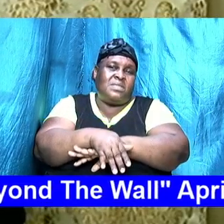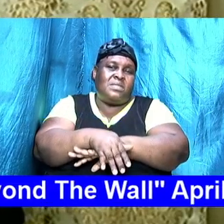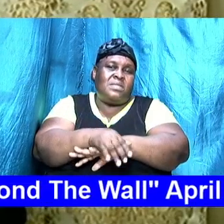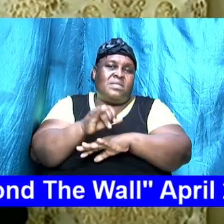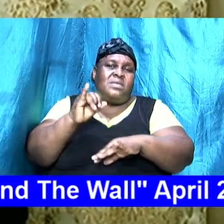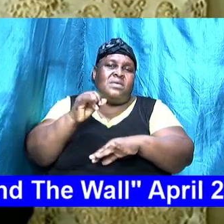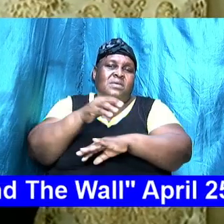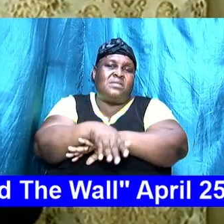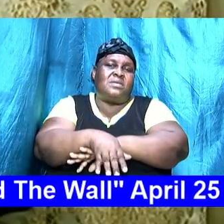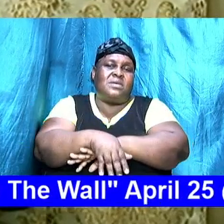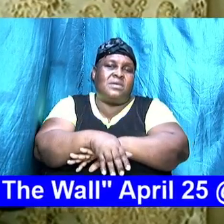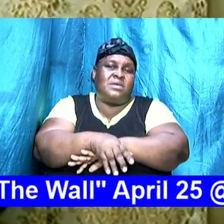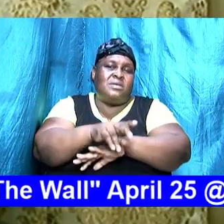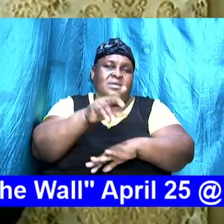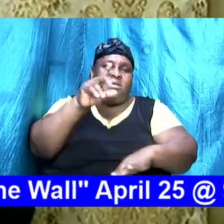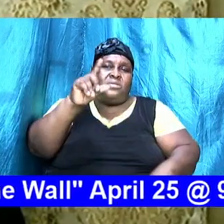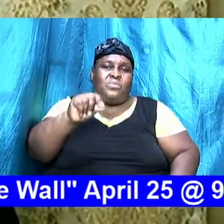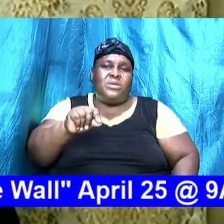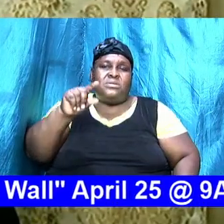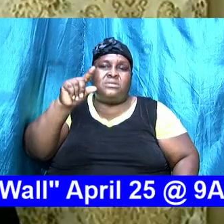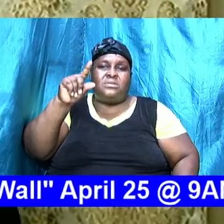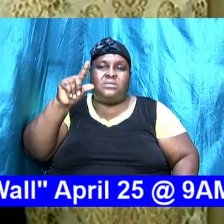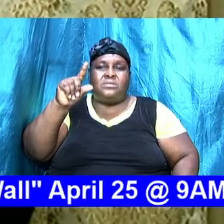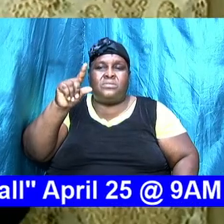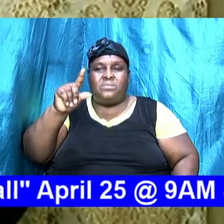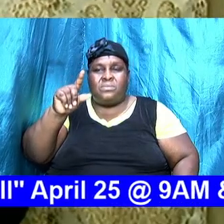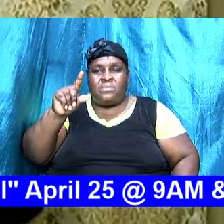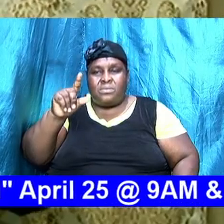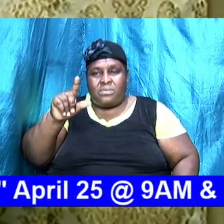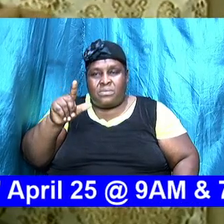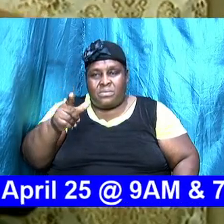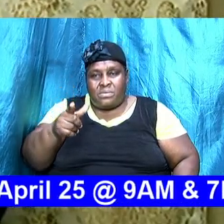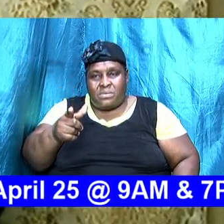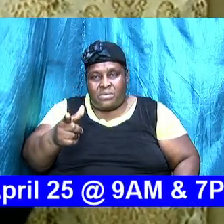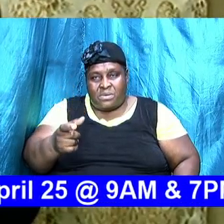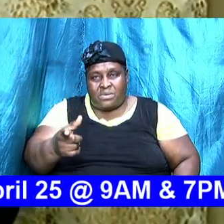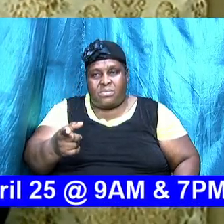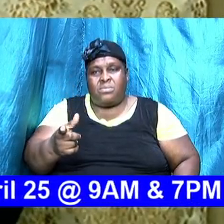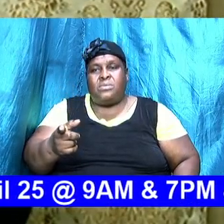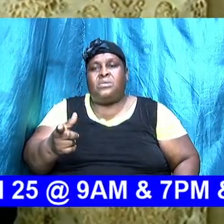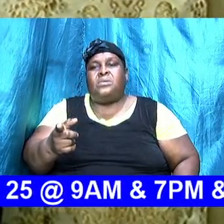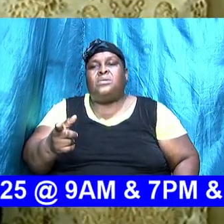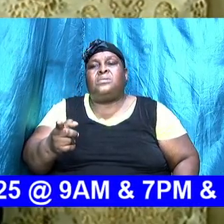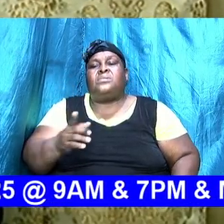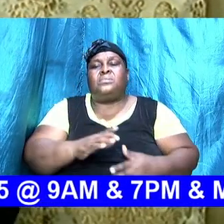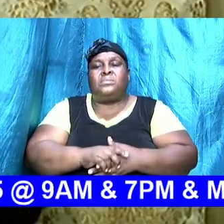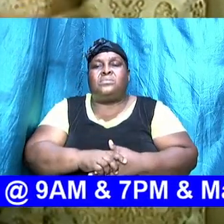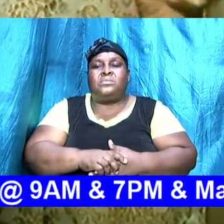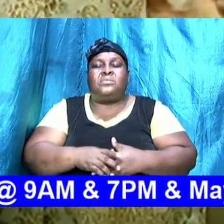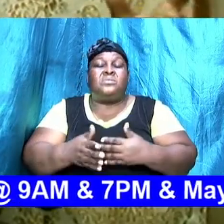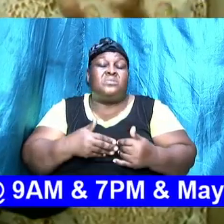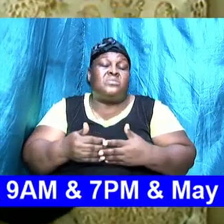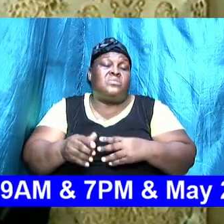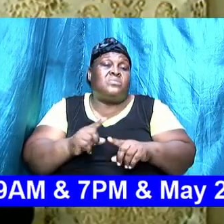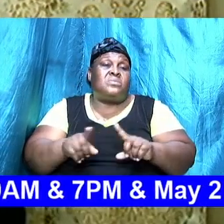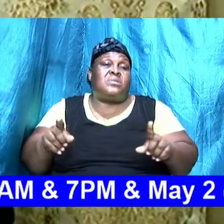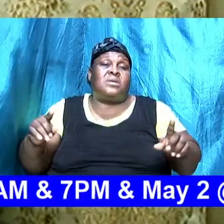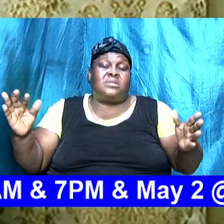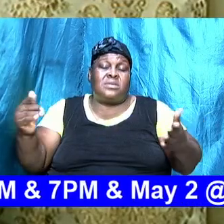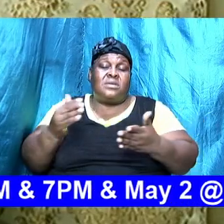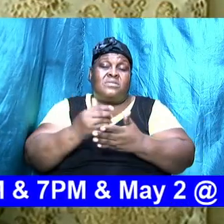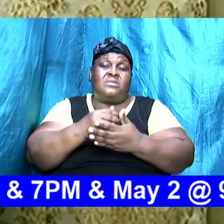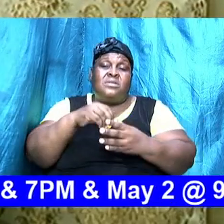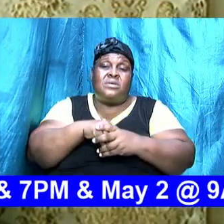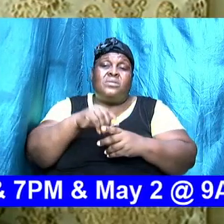Ignite 2021, which is our youth convention. And although we can't gather in one place, everybody, we